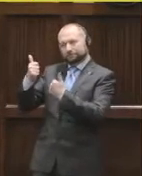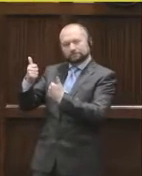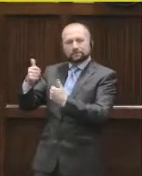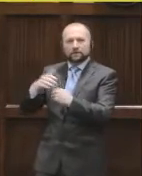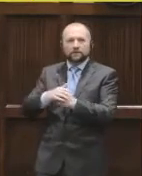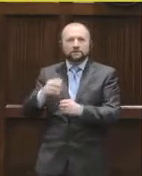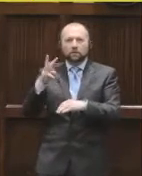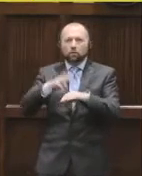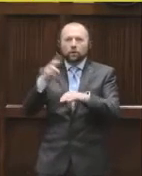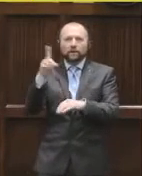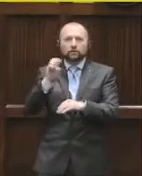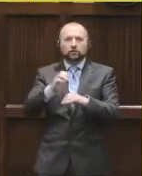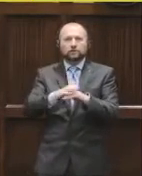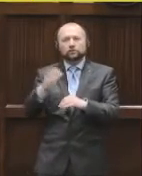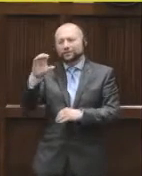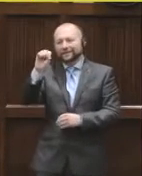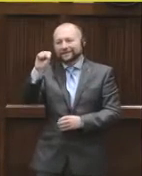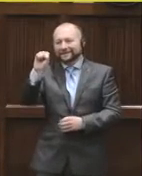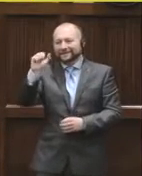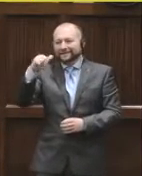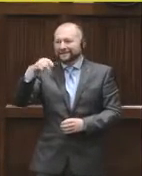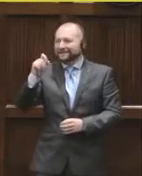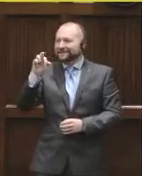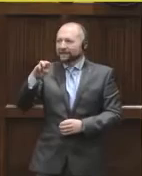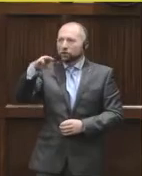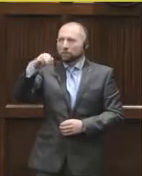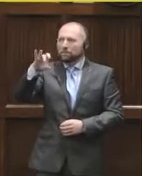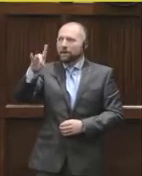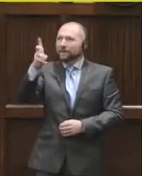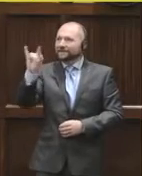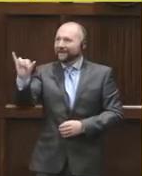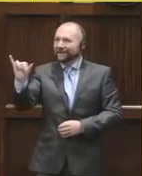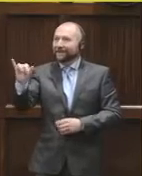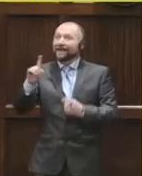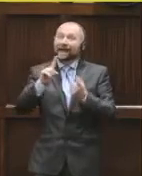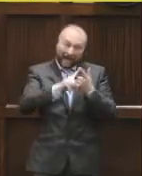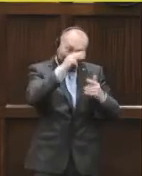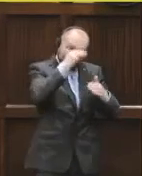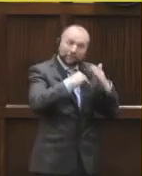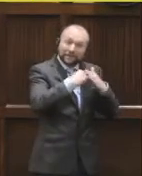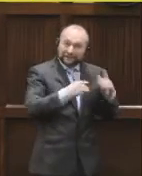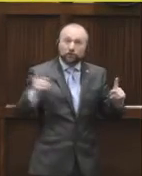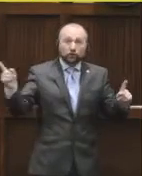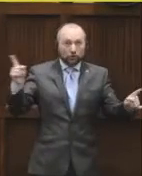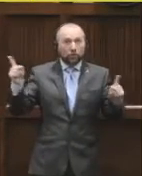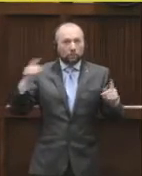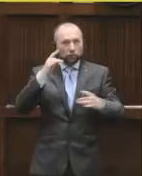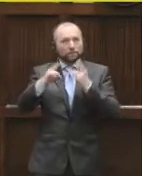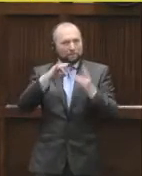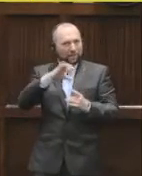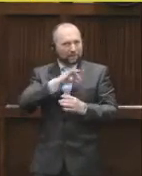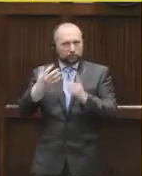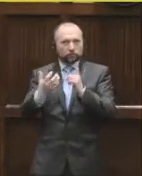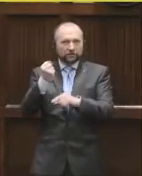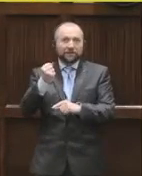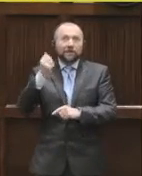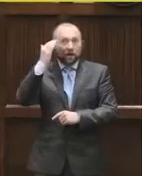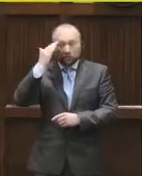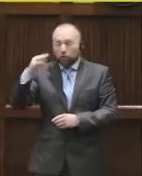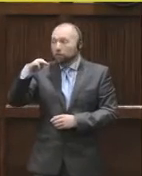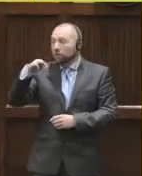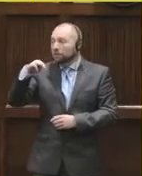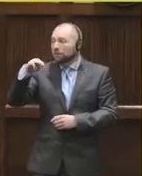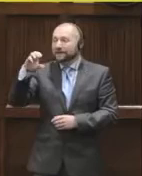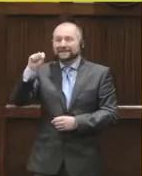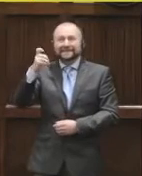and indeed the Minister for ensuring that we have got to this point. I know Senator Daly has been working with the deaf community